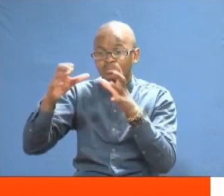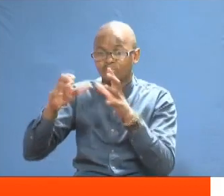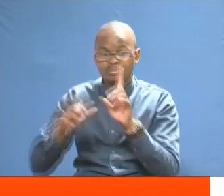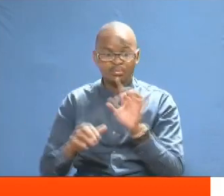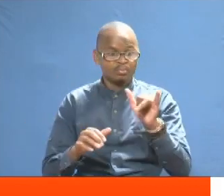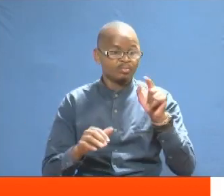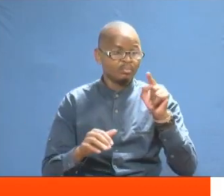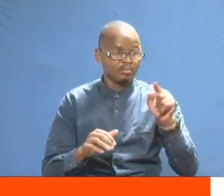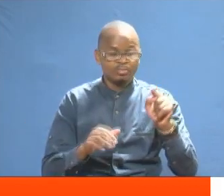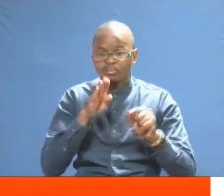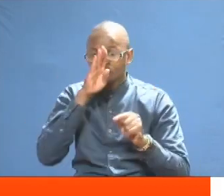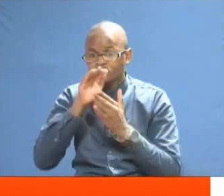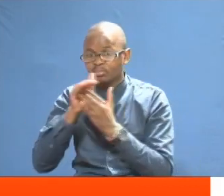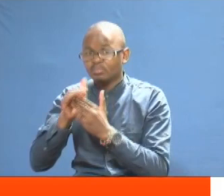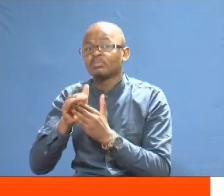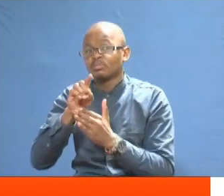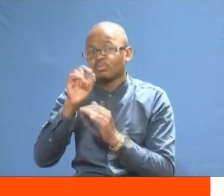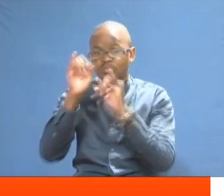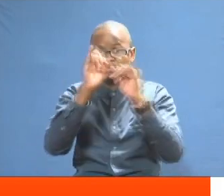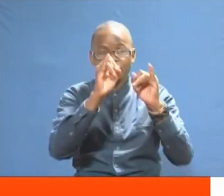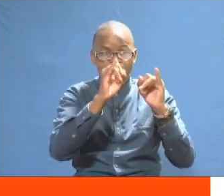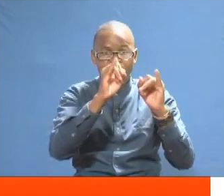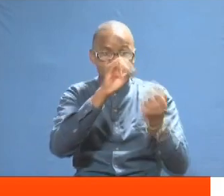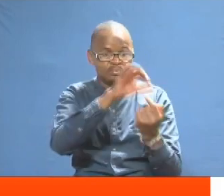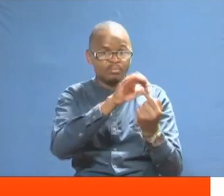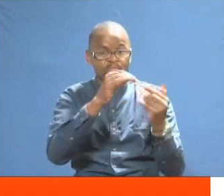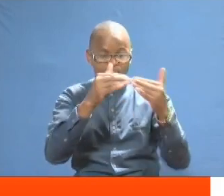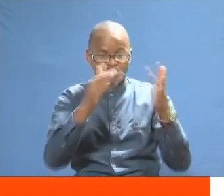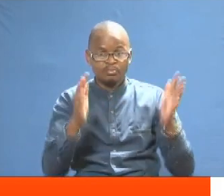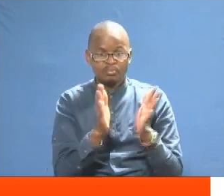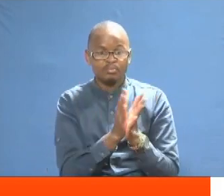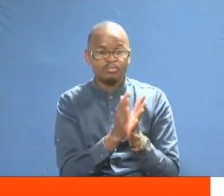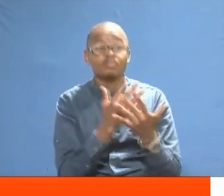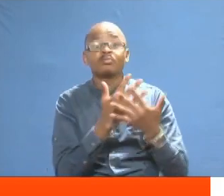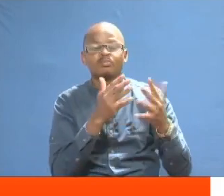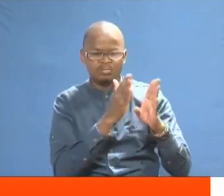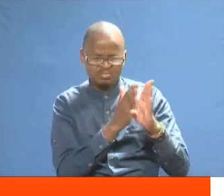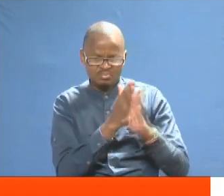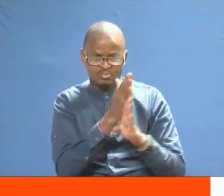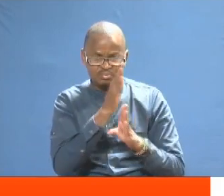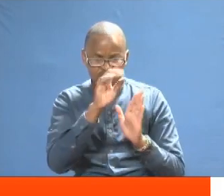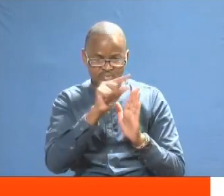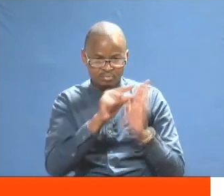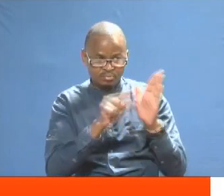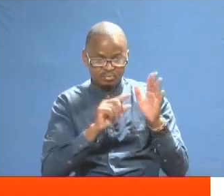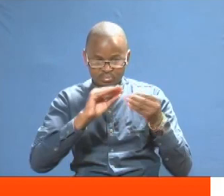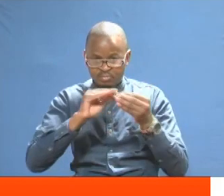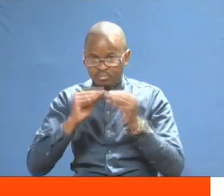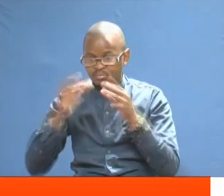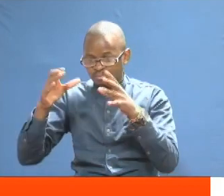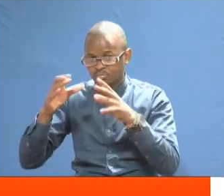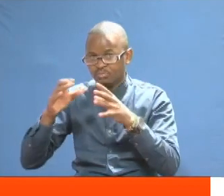a certain region and should be led by a certain individual of certain community and ethnicity. So the main agenda of Jubilee was to create a